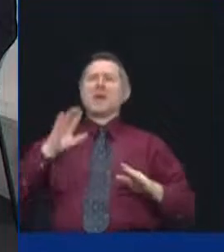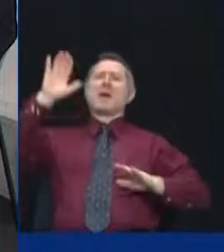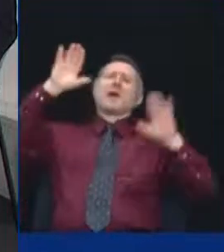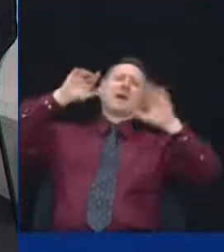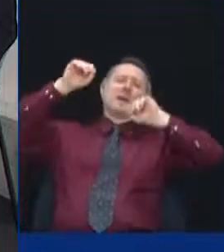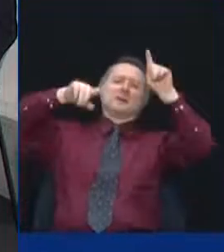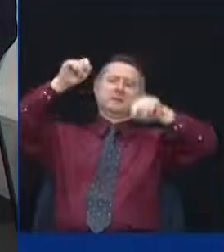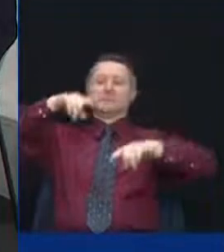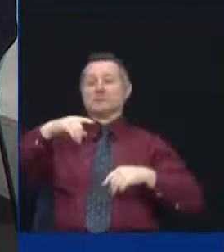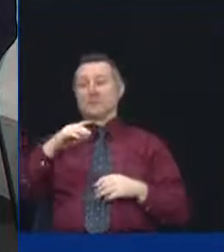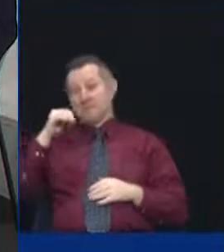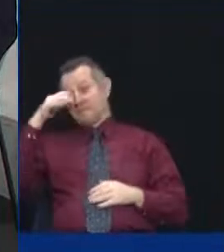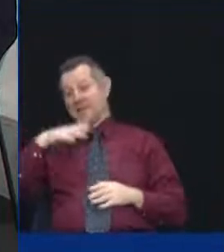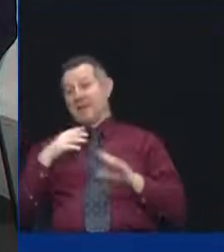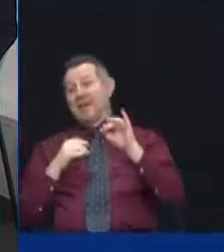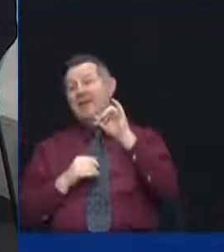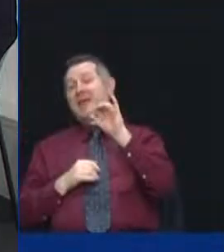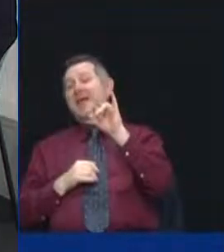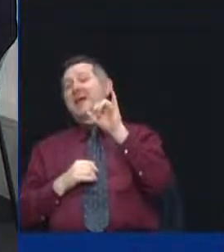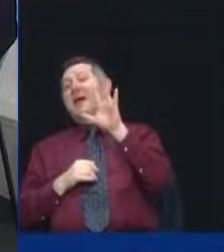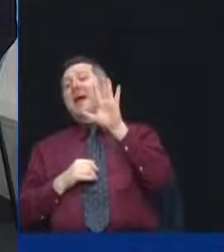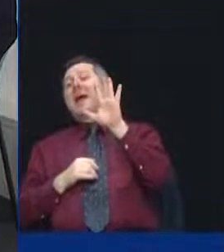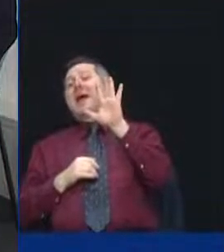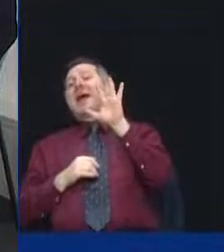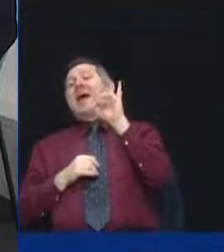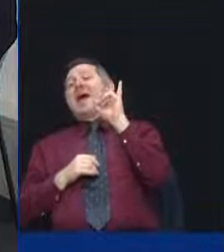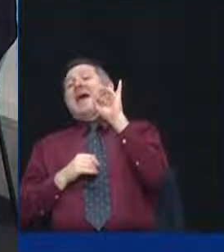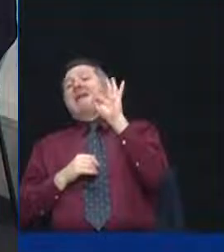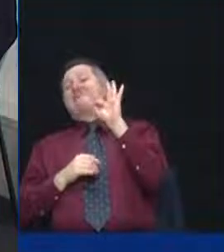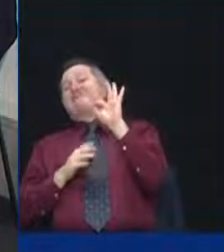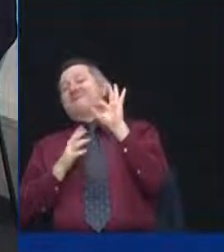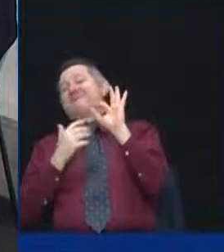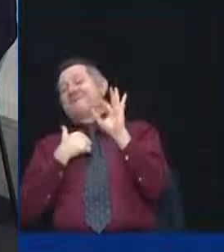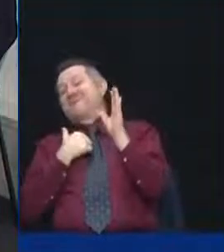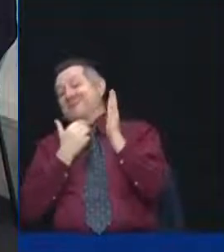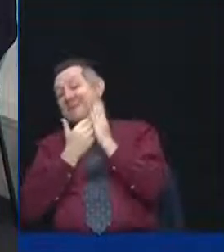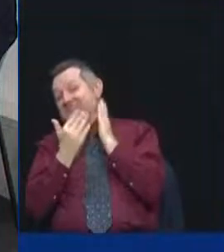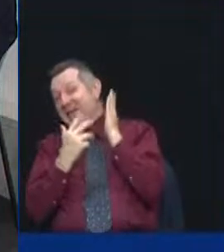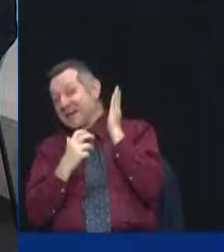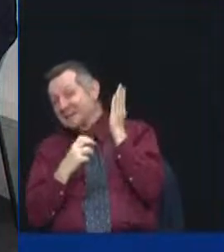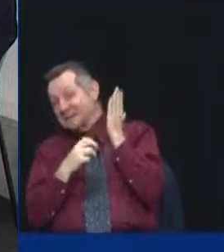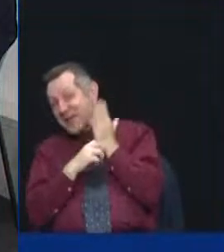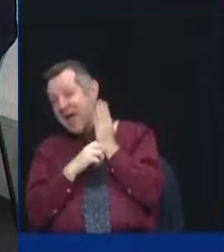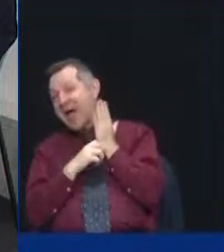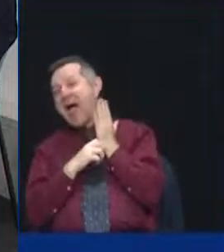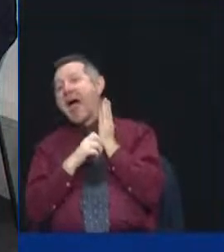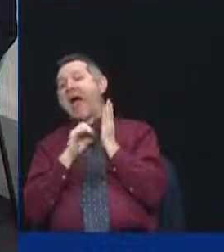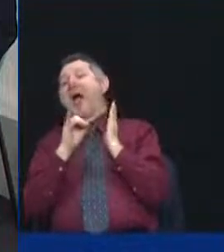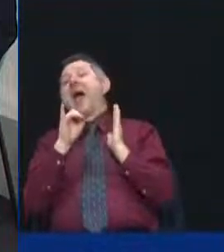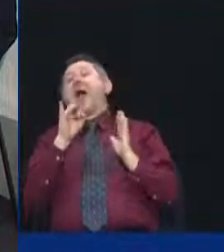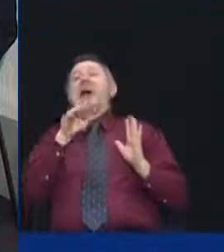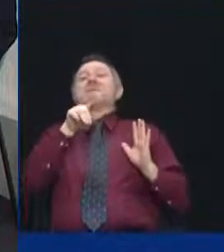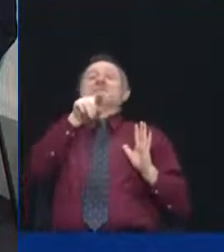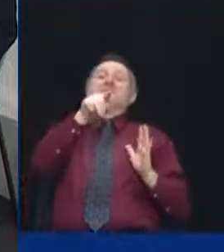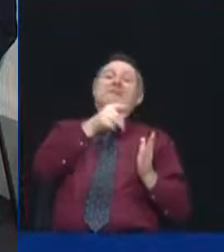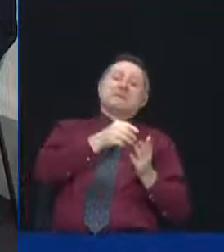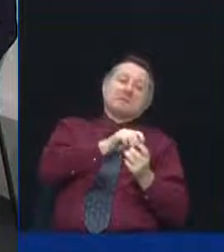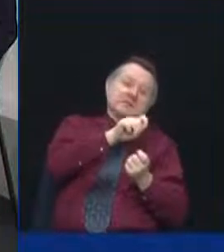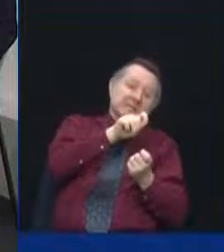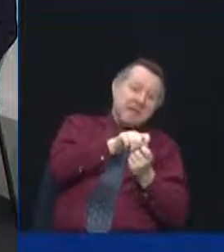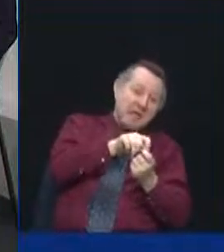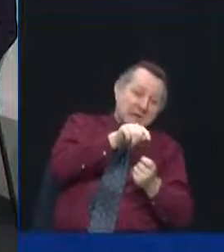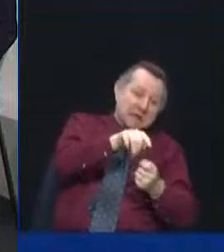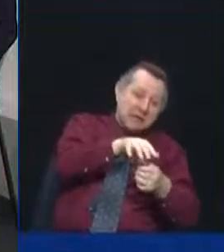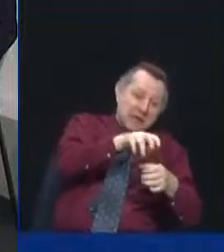ticket, if I buy a ticket, do I buy a specific section, or do you put me in a section based on my